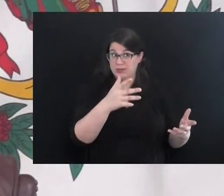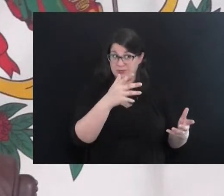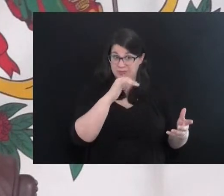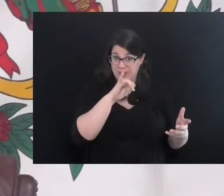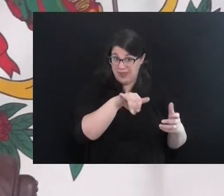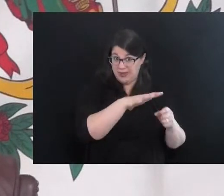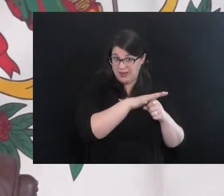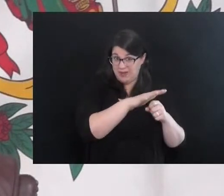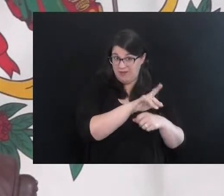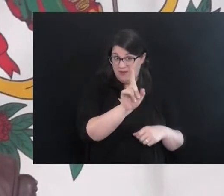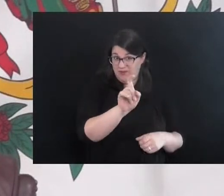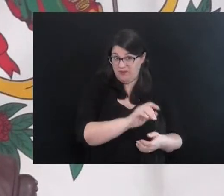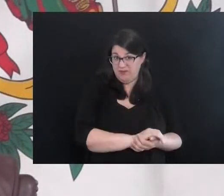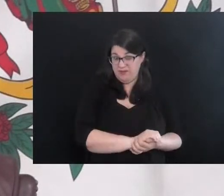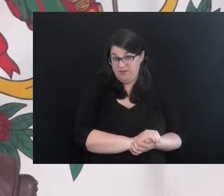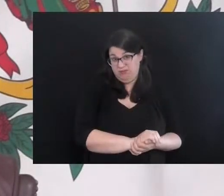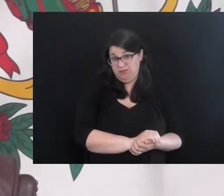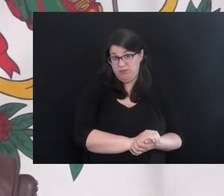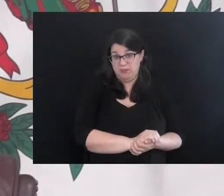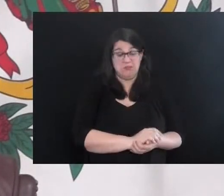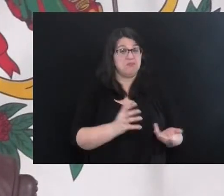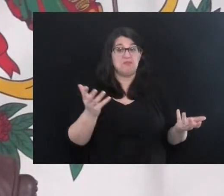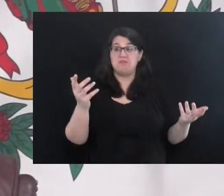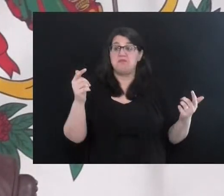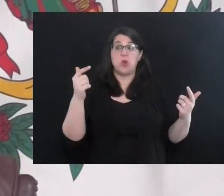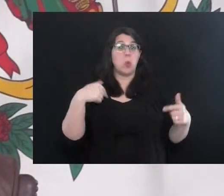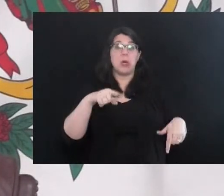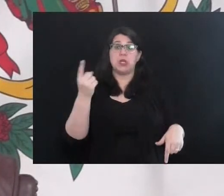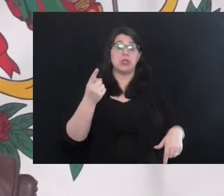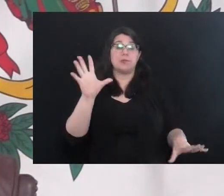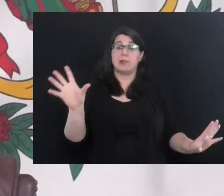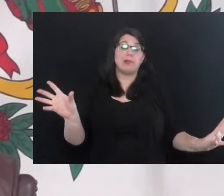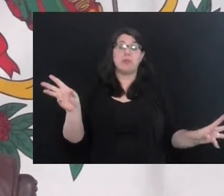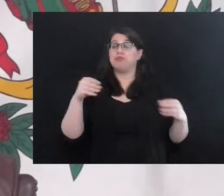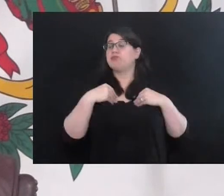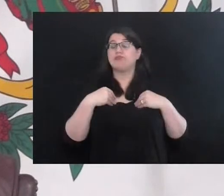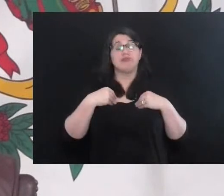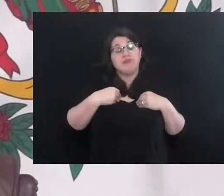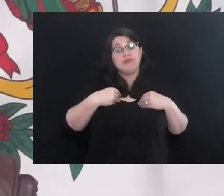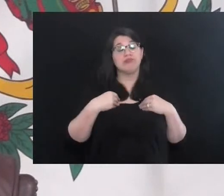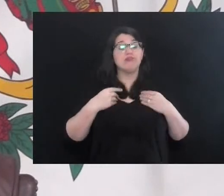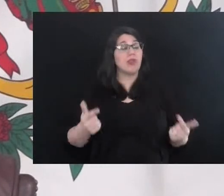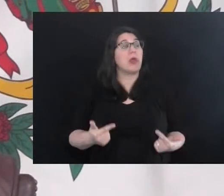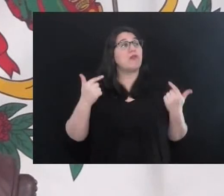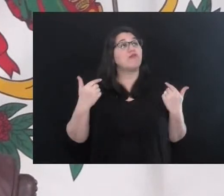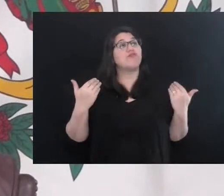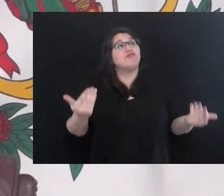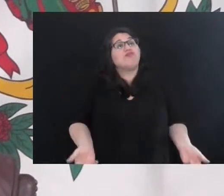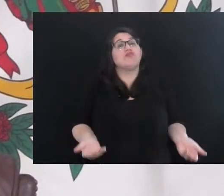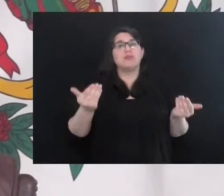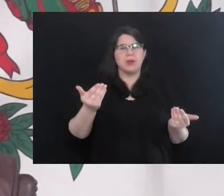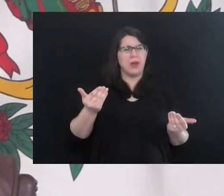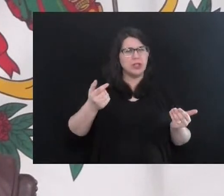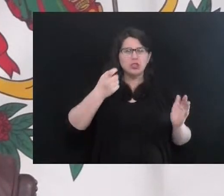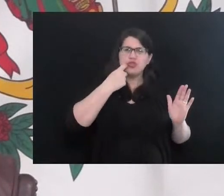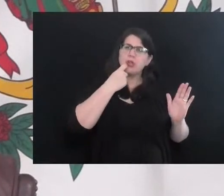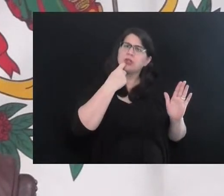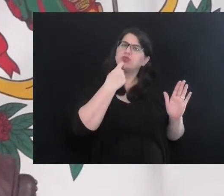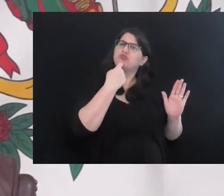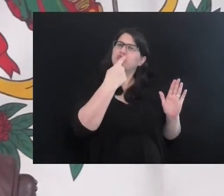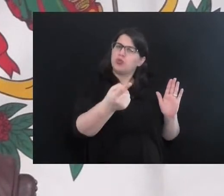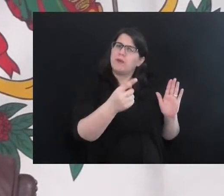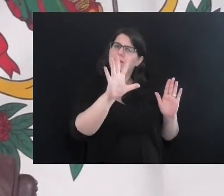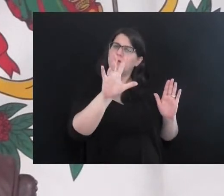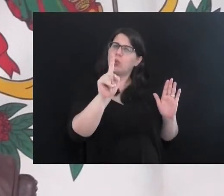Is this just a way of life? Is right there 51 names,